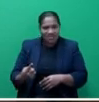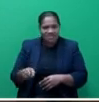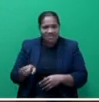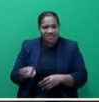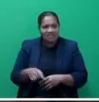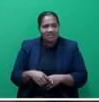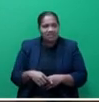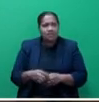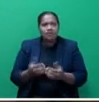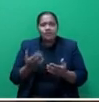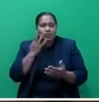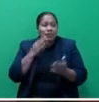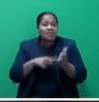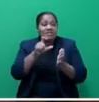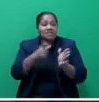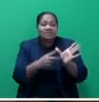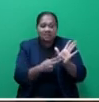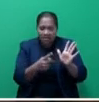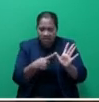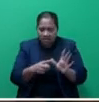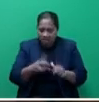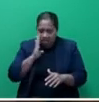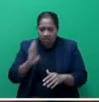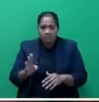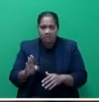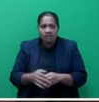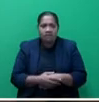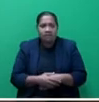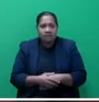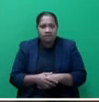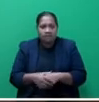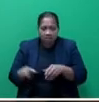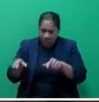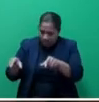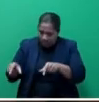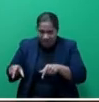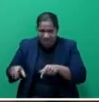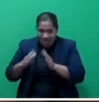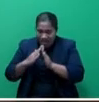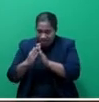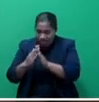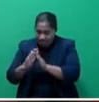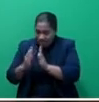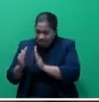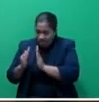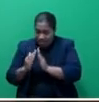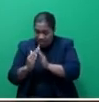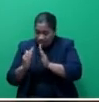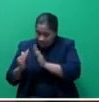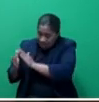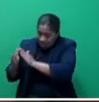during Tisiana. Even the humble settlements at the end were all flooded. It's nice to